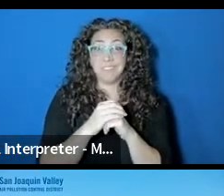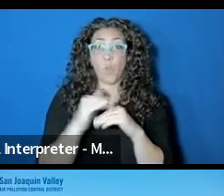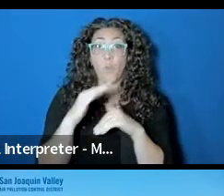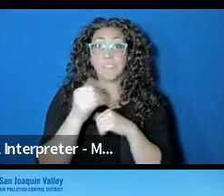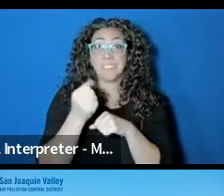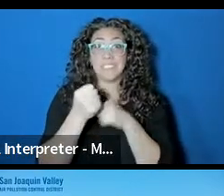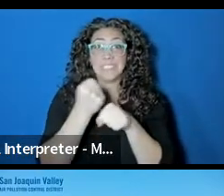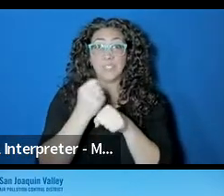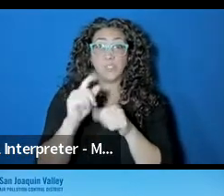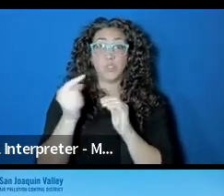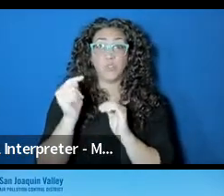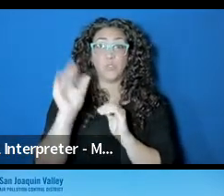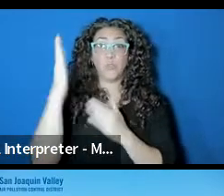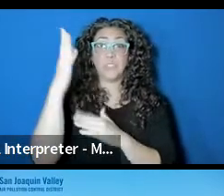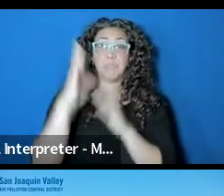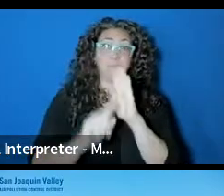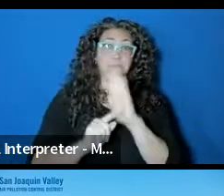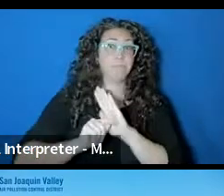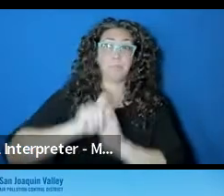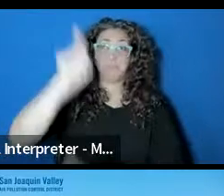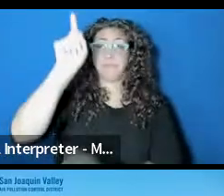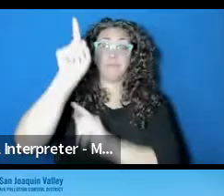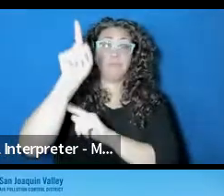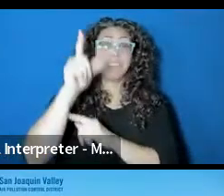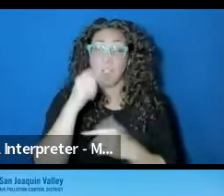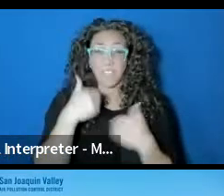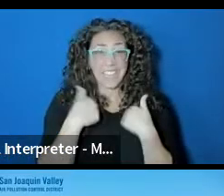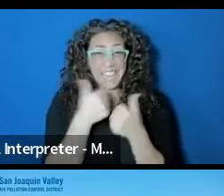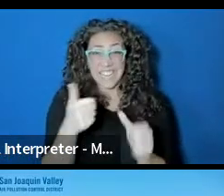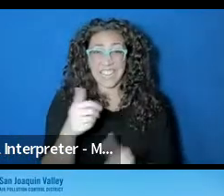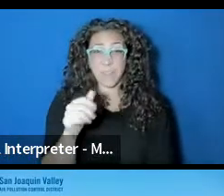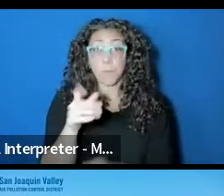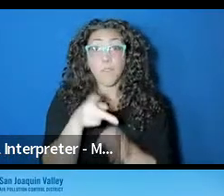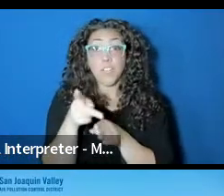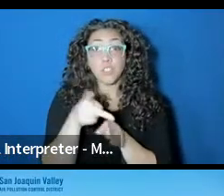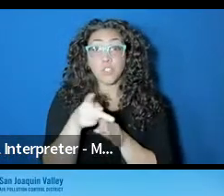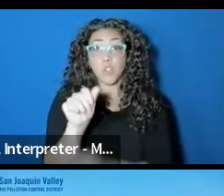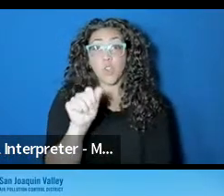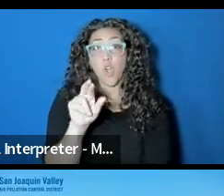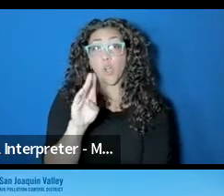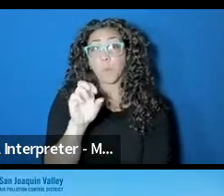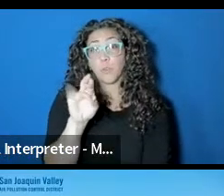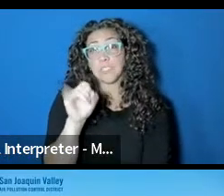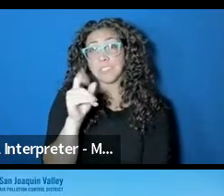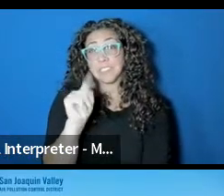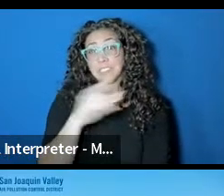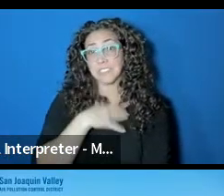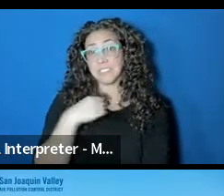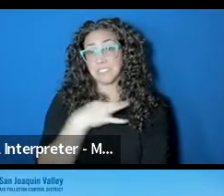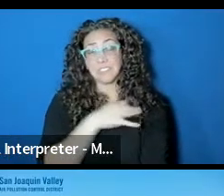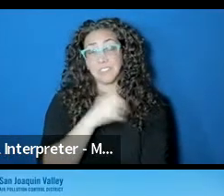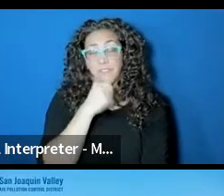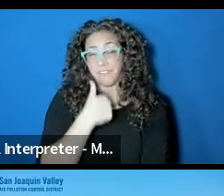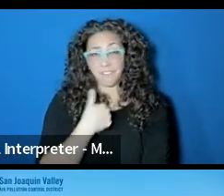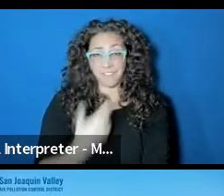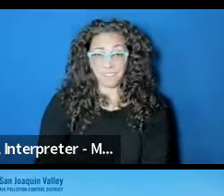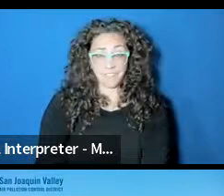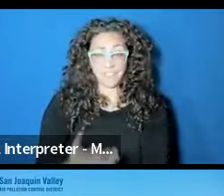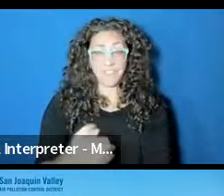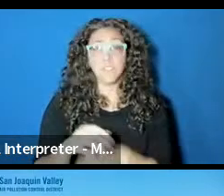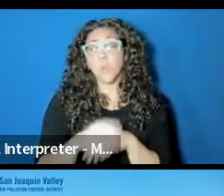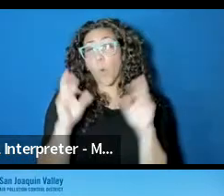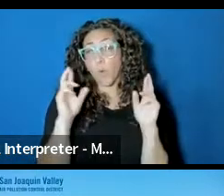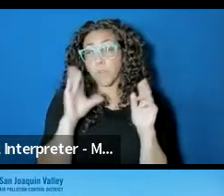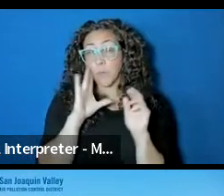I don't have any arborists on my staff. And so we we hope that we'll be able to work with some